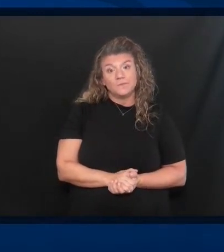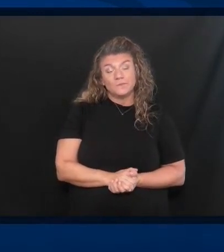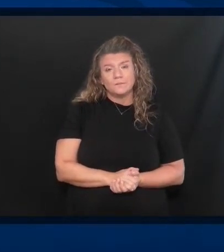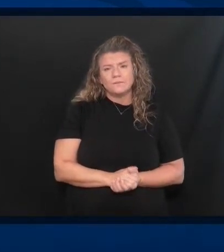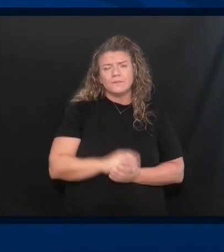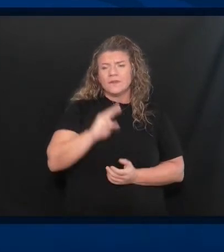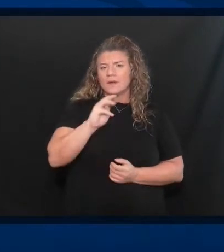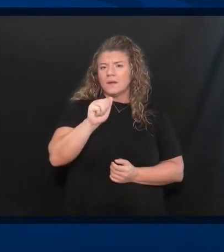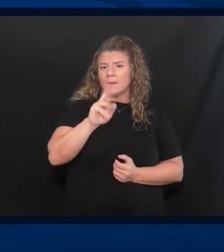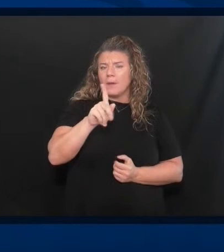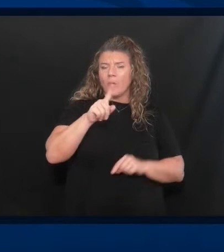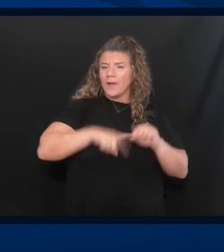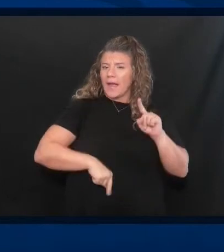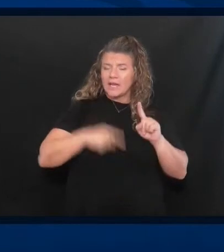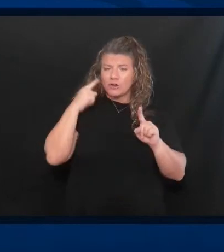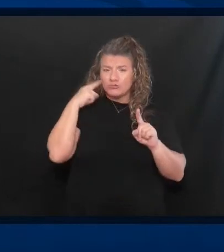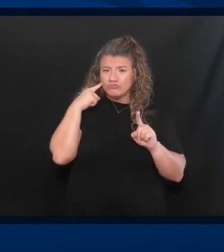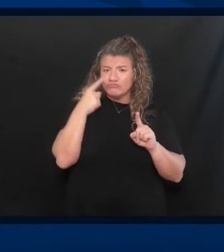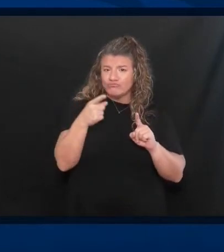Mark, you're still muted.